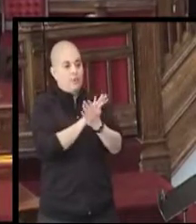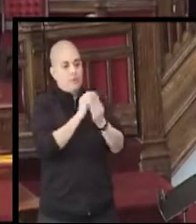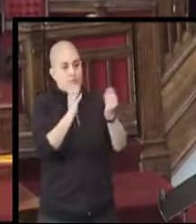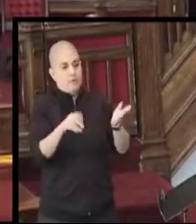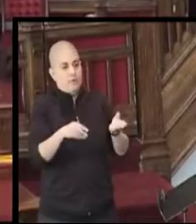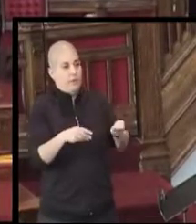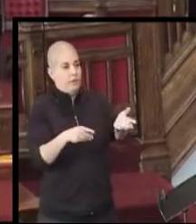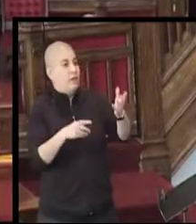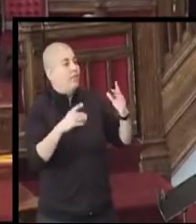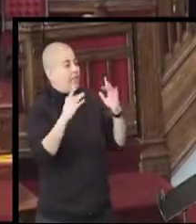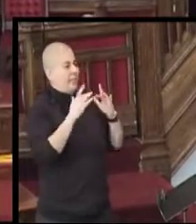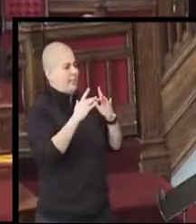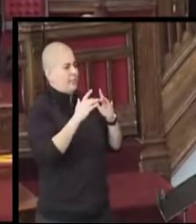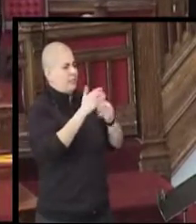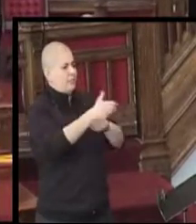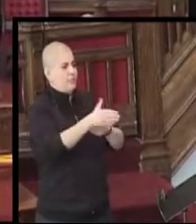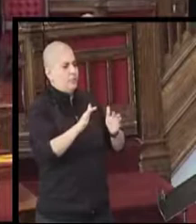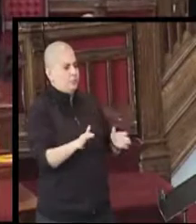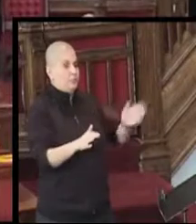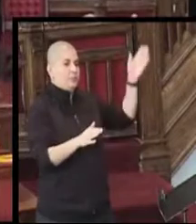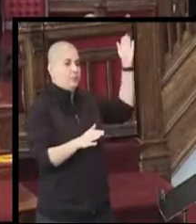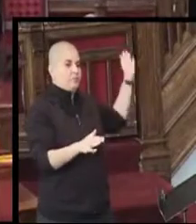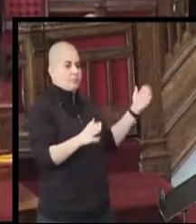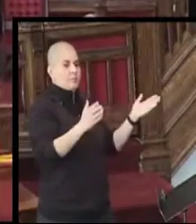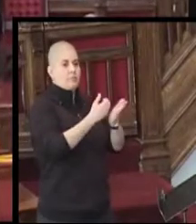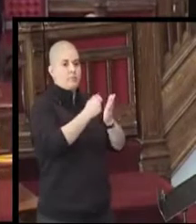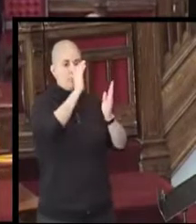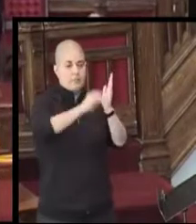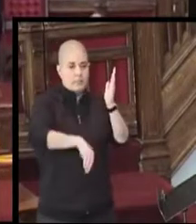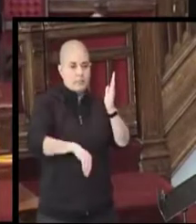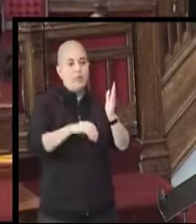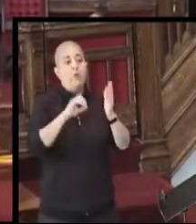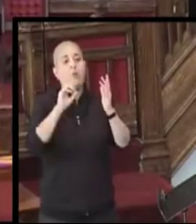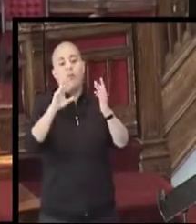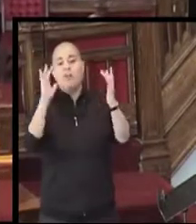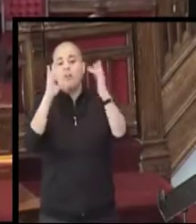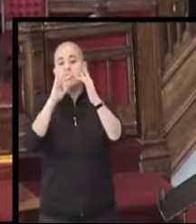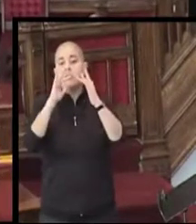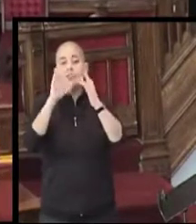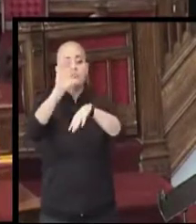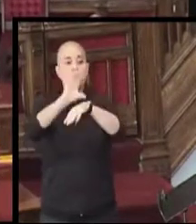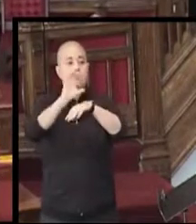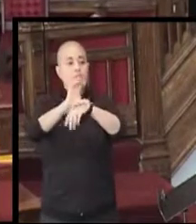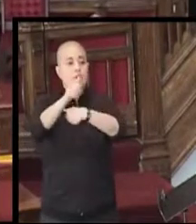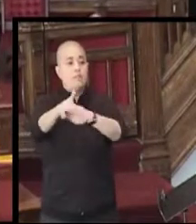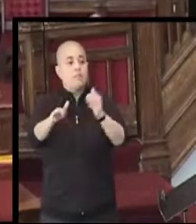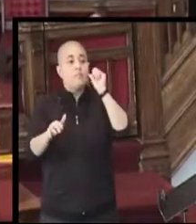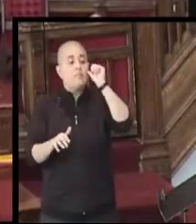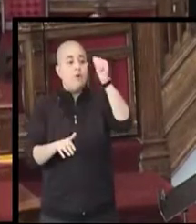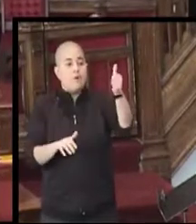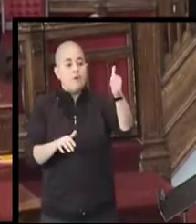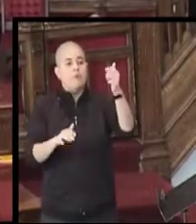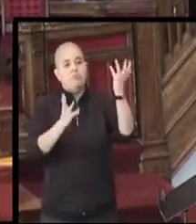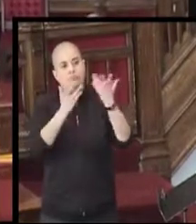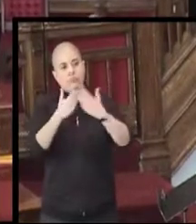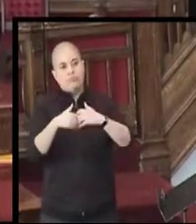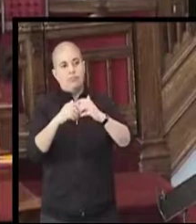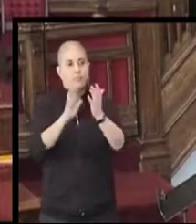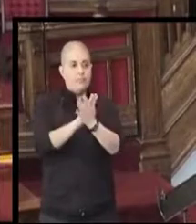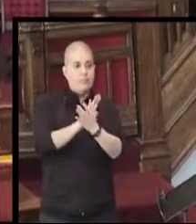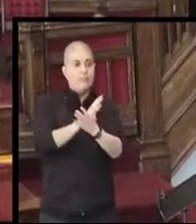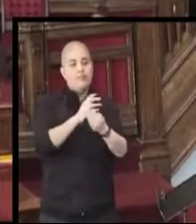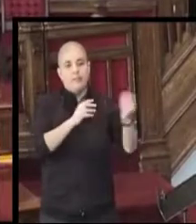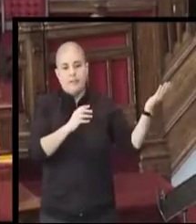following worship service or the information desk, or you can contact the church office tomorrow to arrange to deliver that